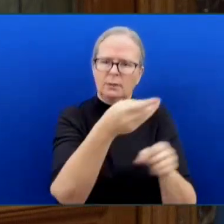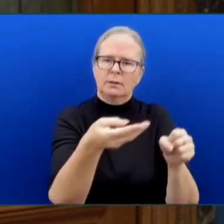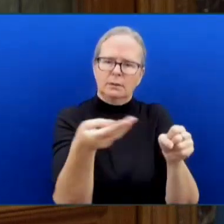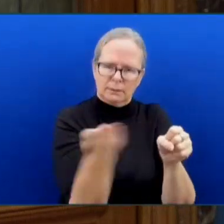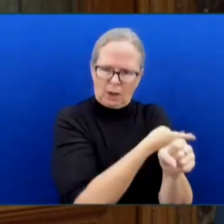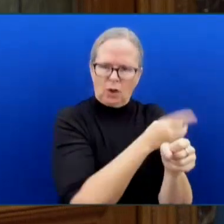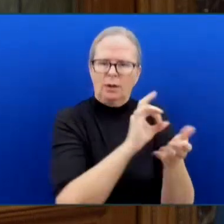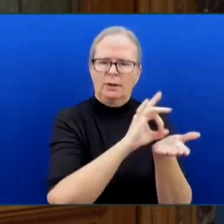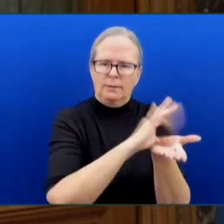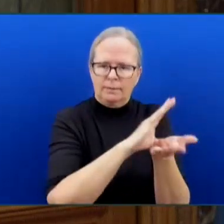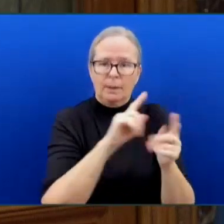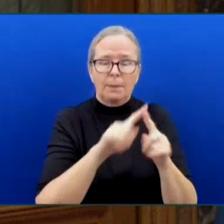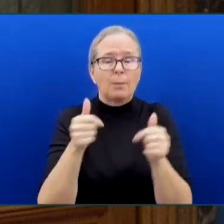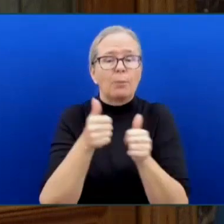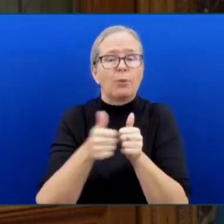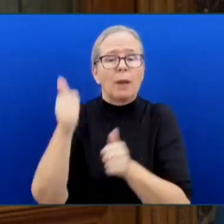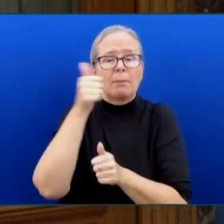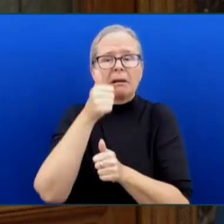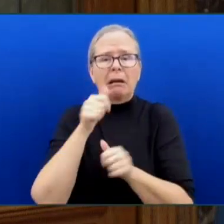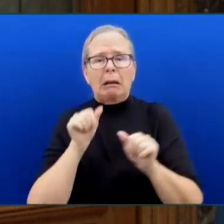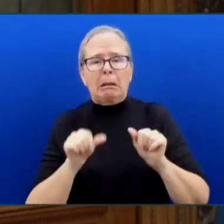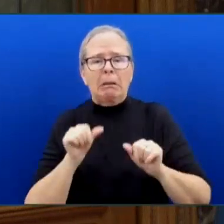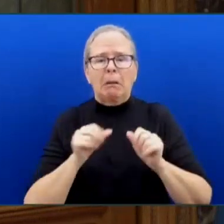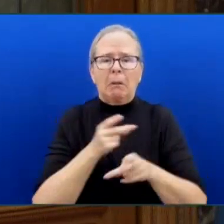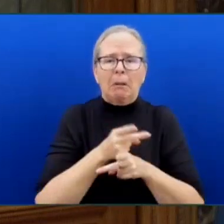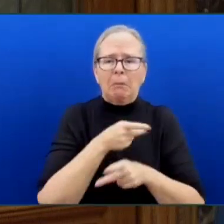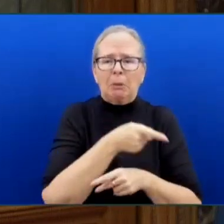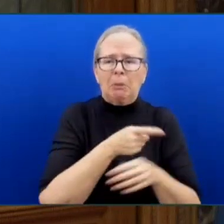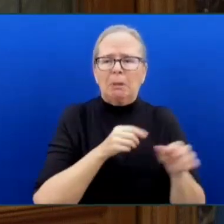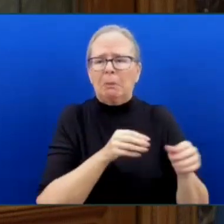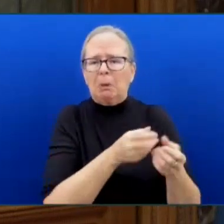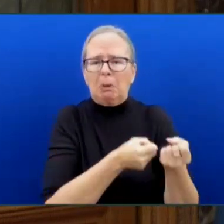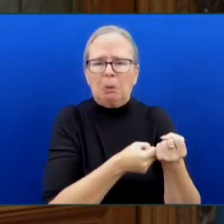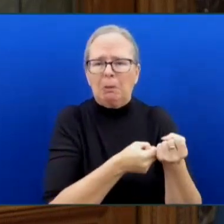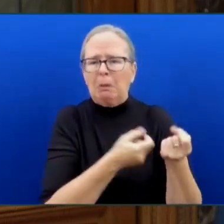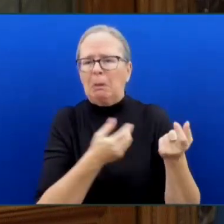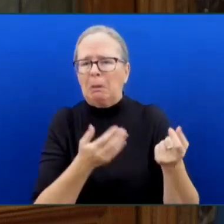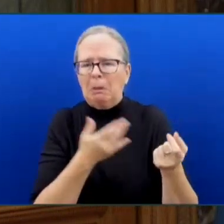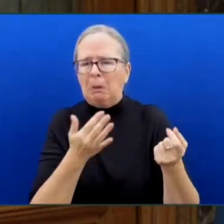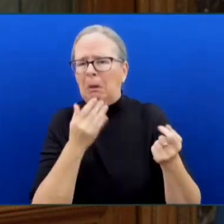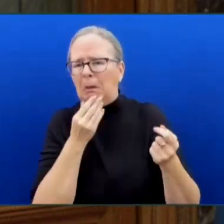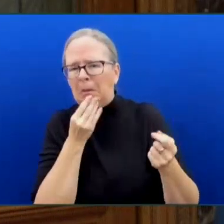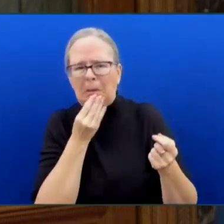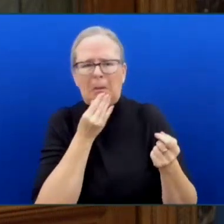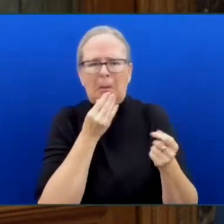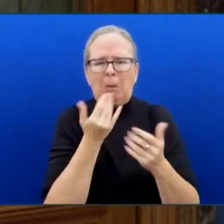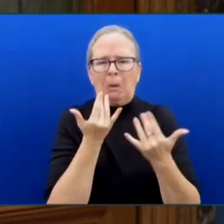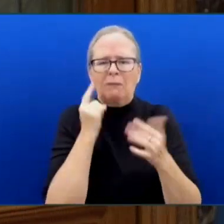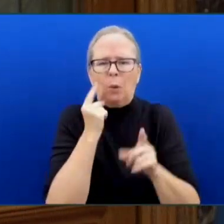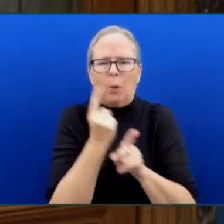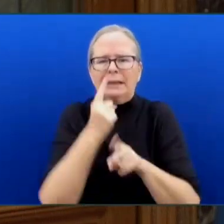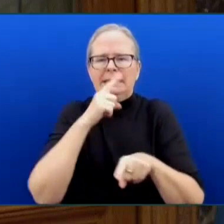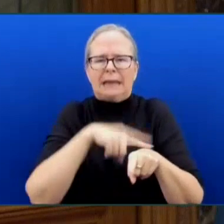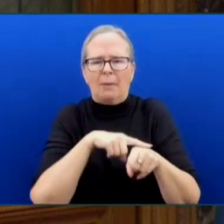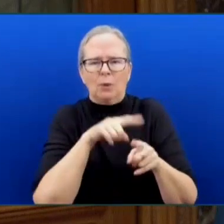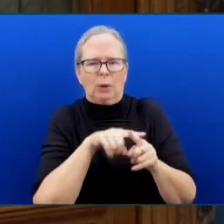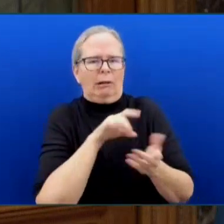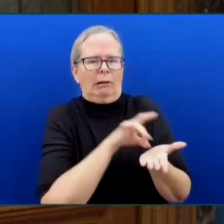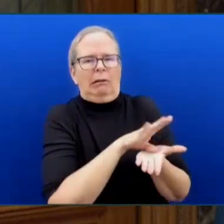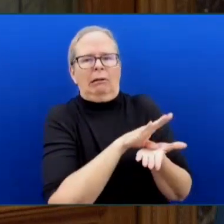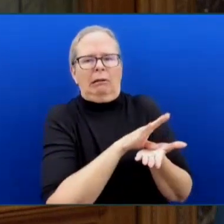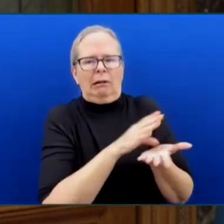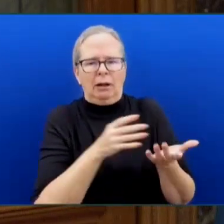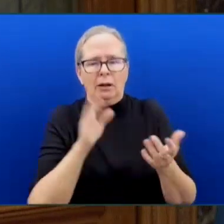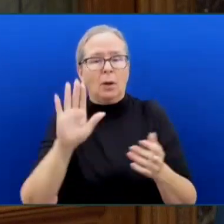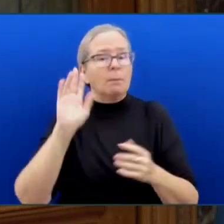timing works for him, putting his political agenda against the welfare of our children. Mr. Speaker, through you to